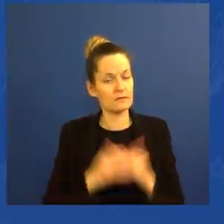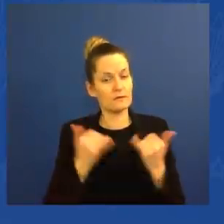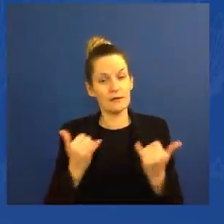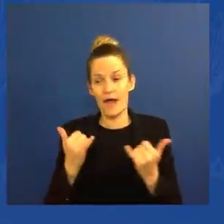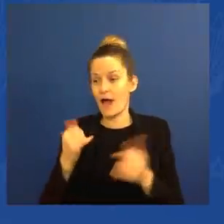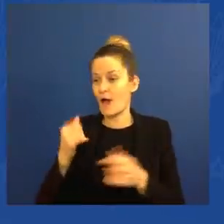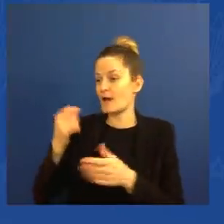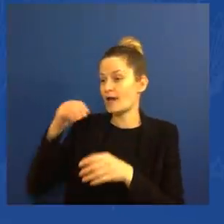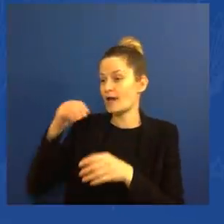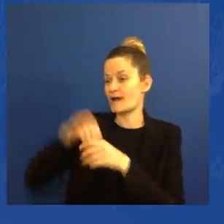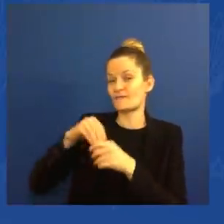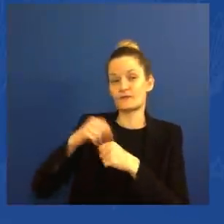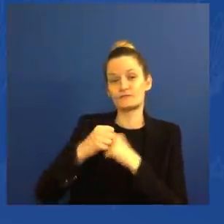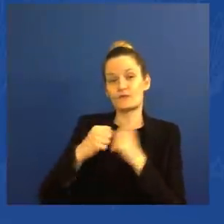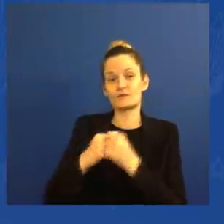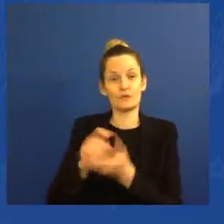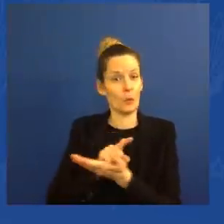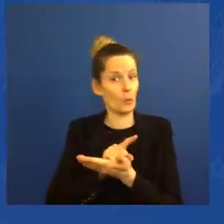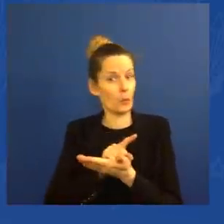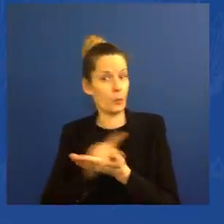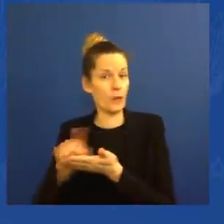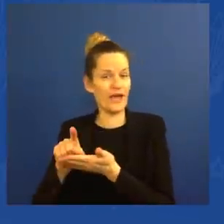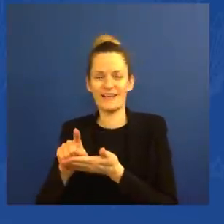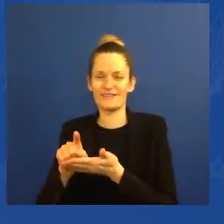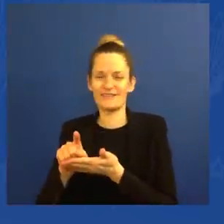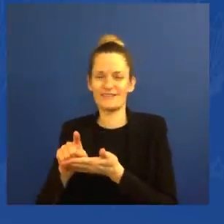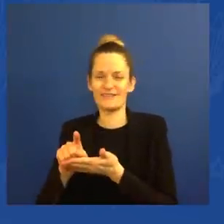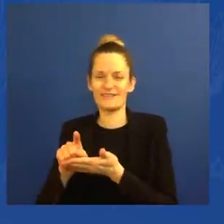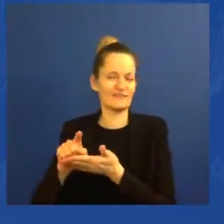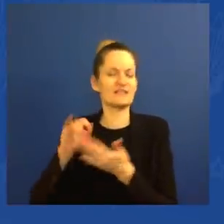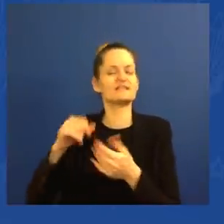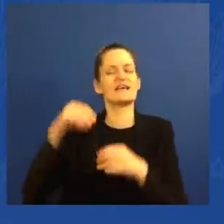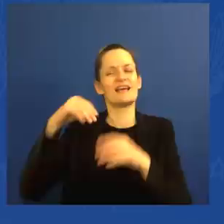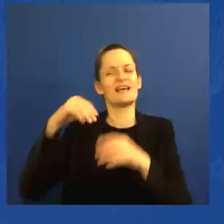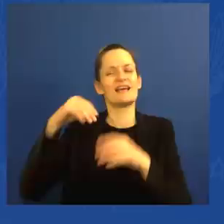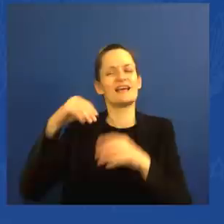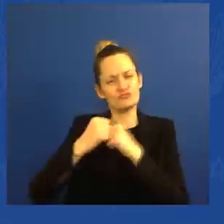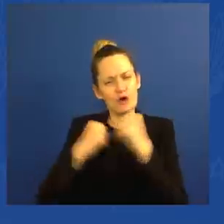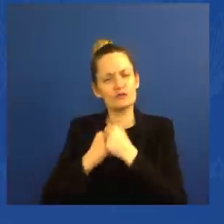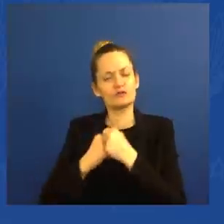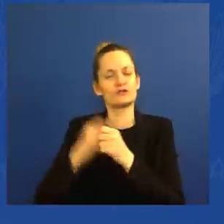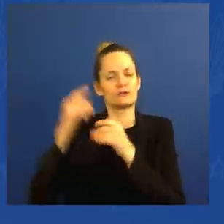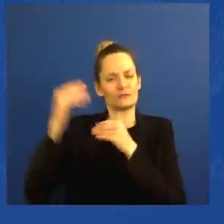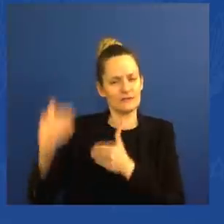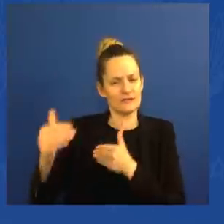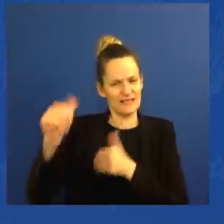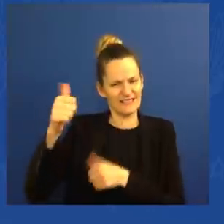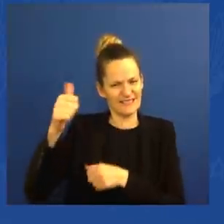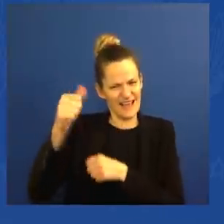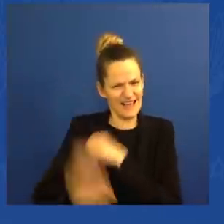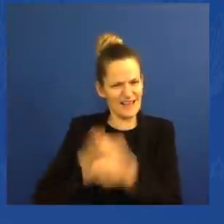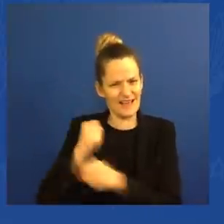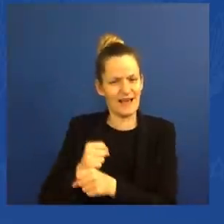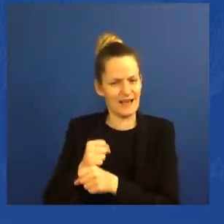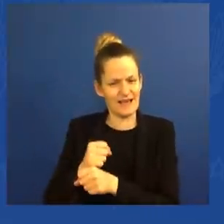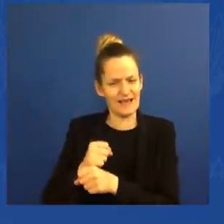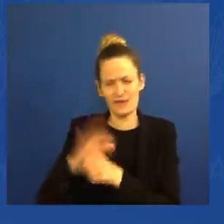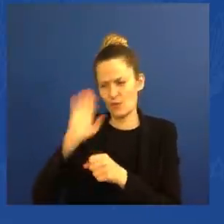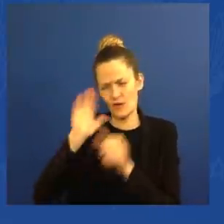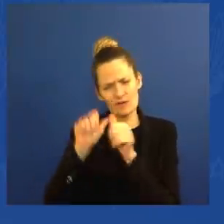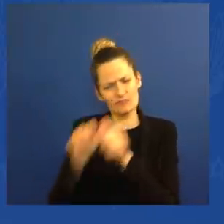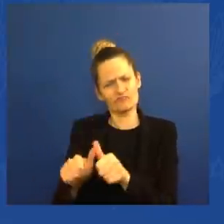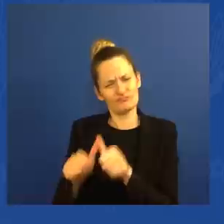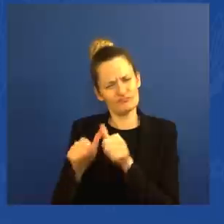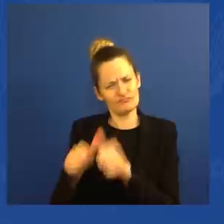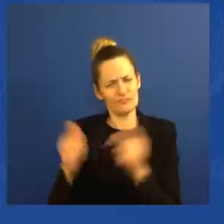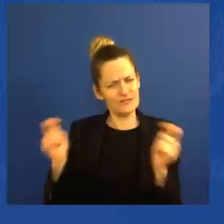Folks, Rivera authorized 4,000 projects all across